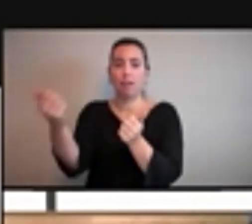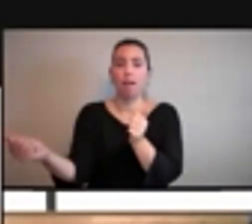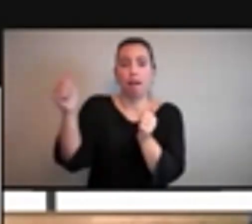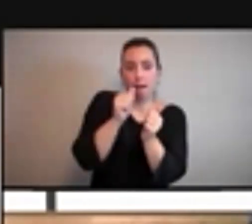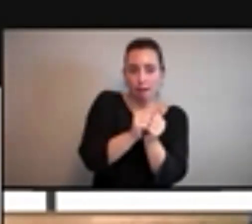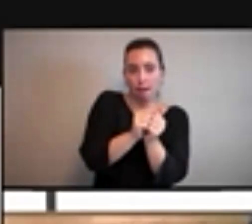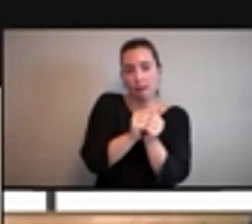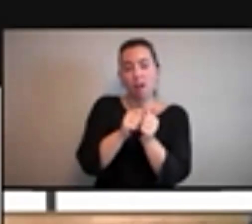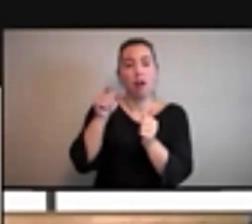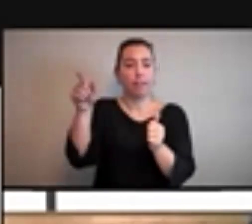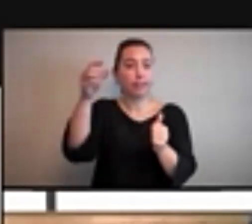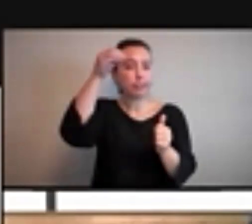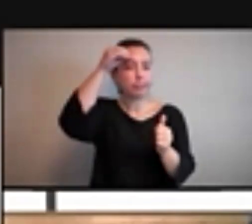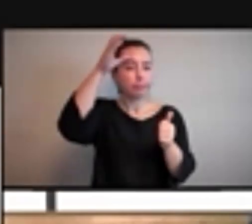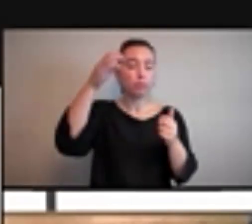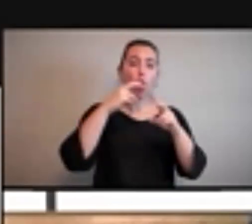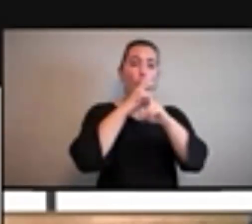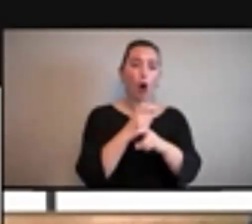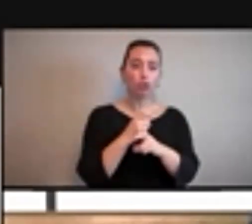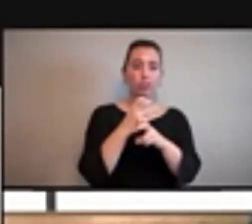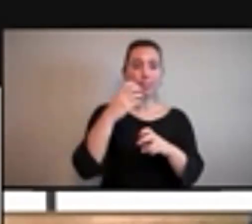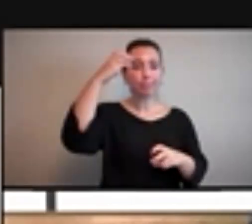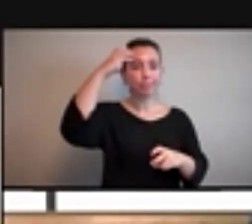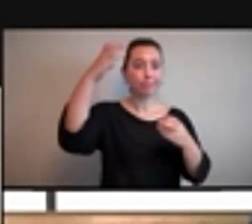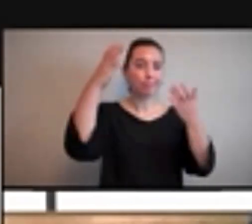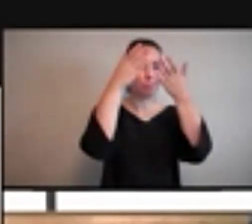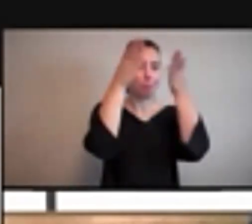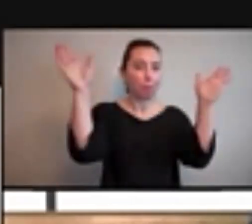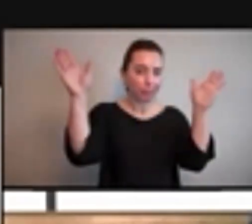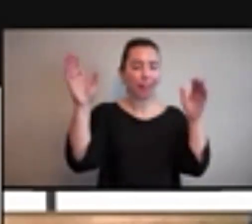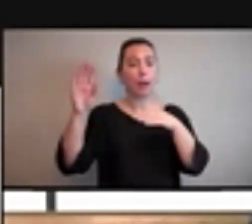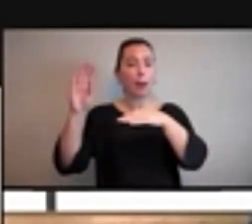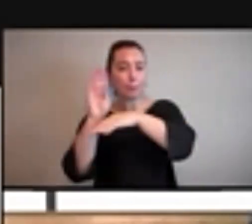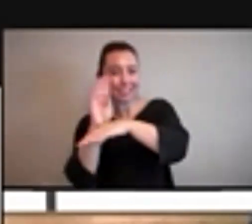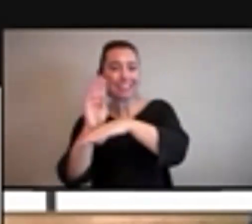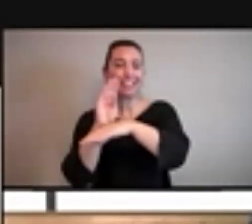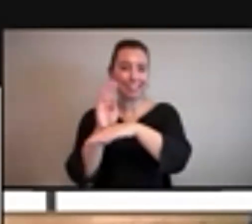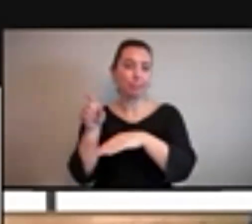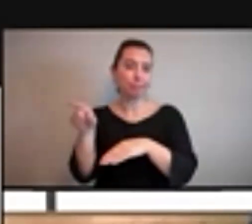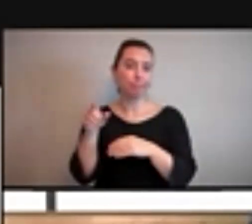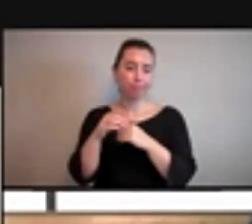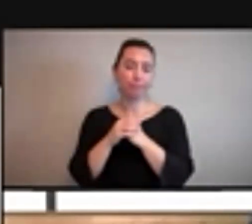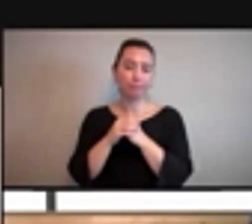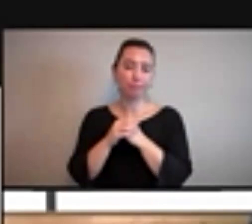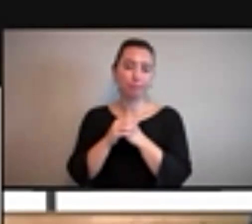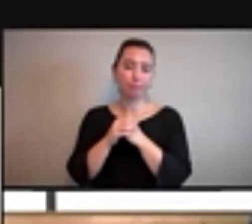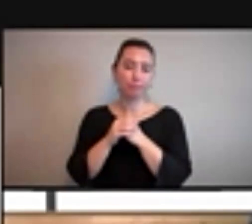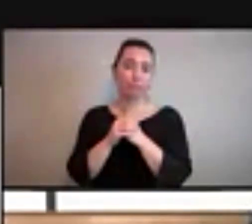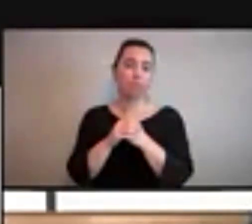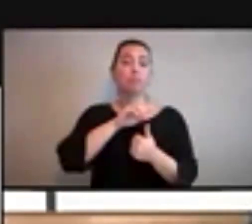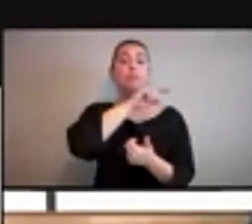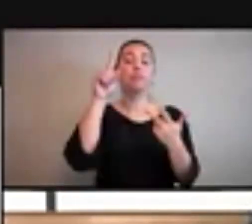Austrian public sector companies and organizations specifically, I think, And also in this project,